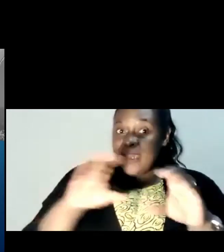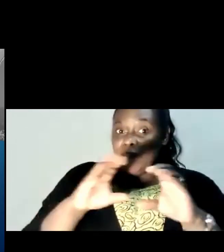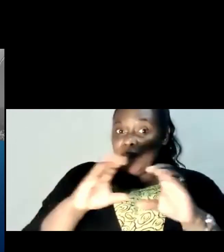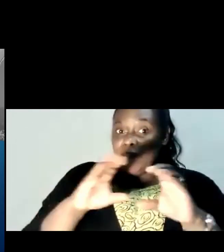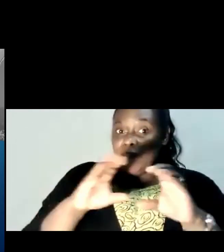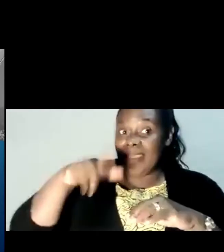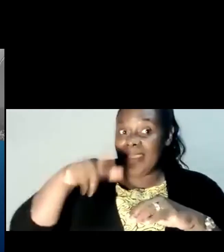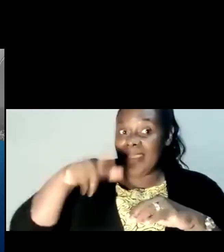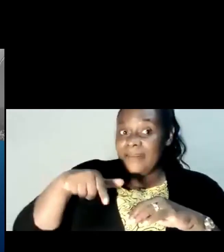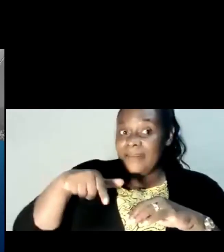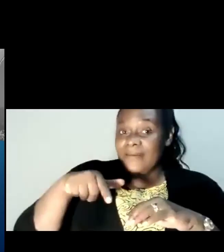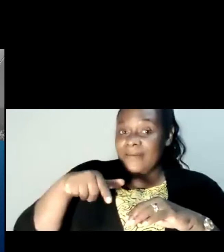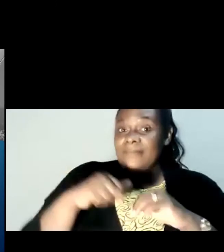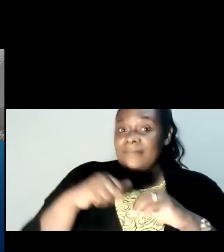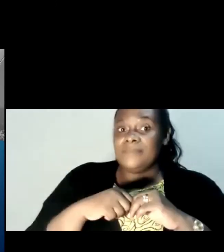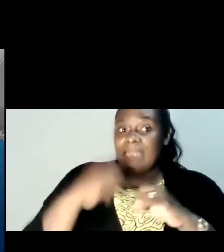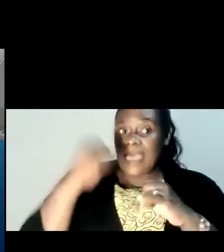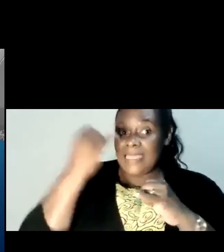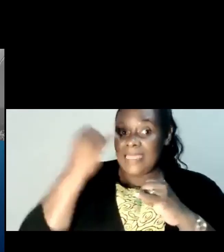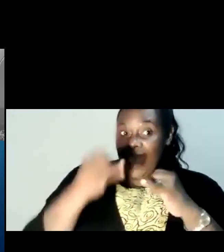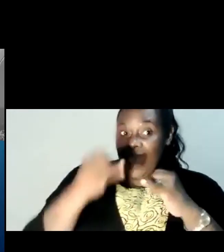Come back at the end.